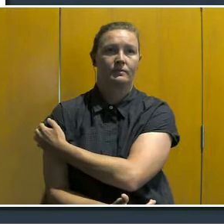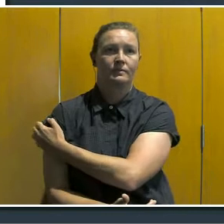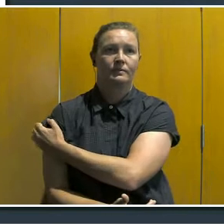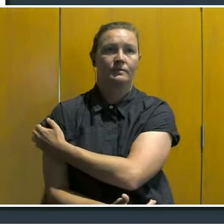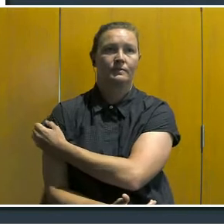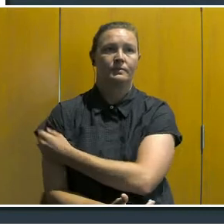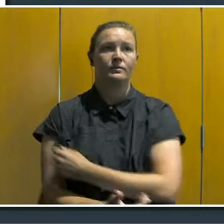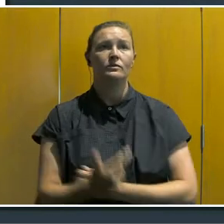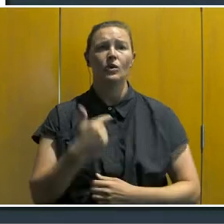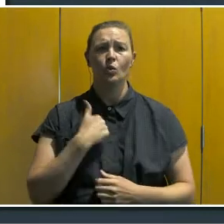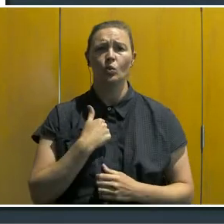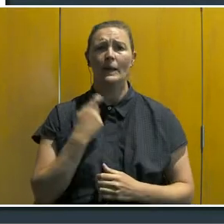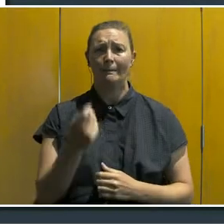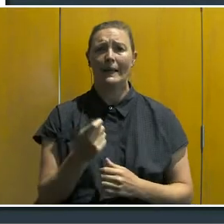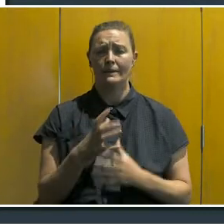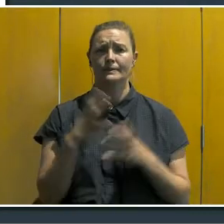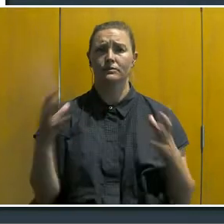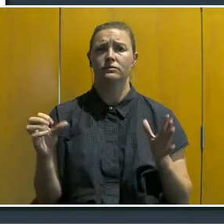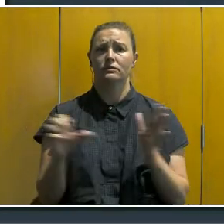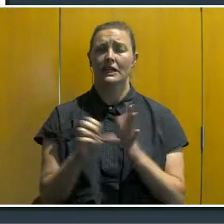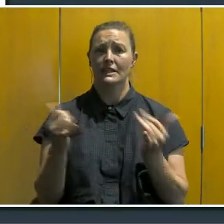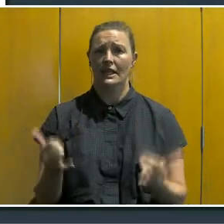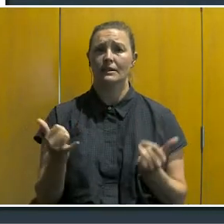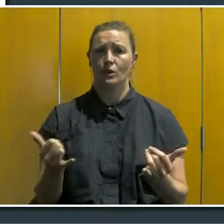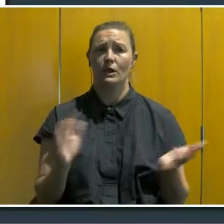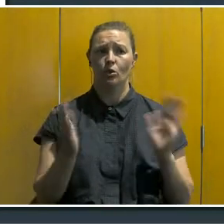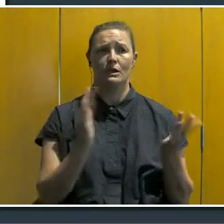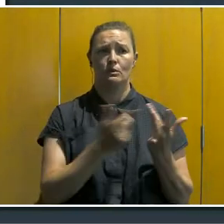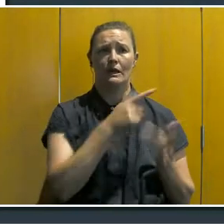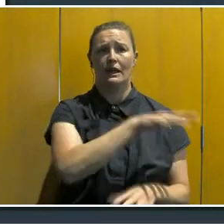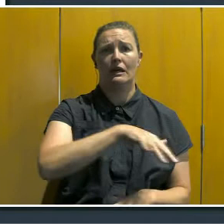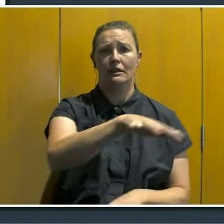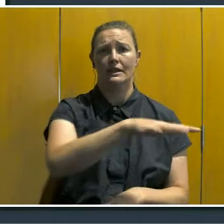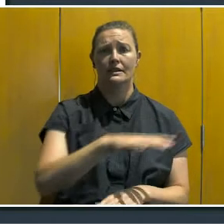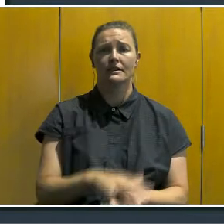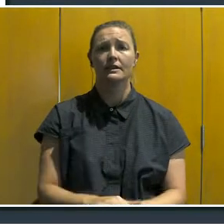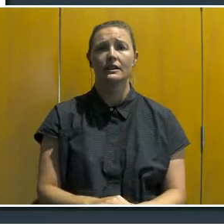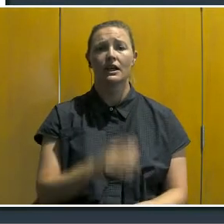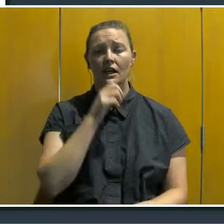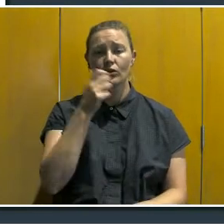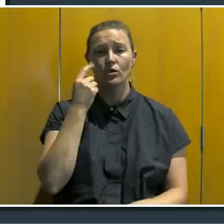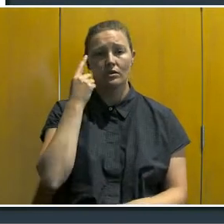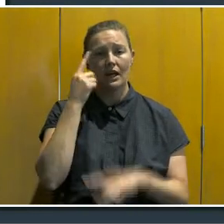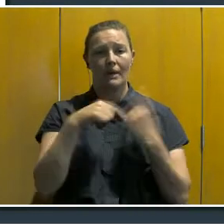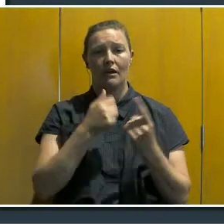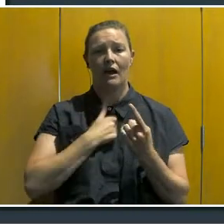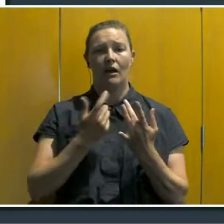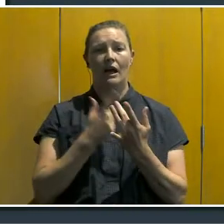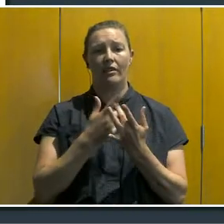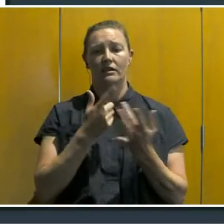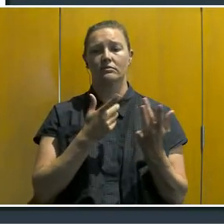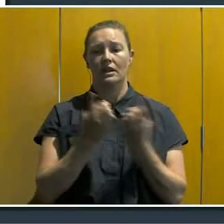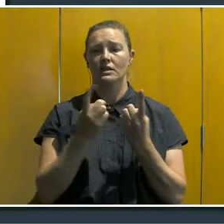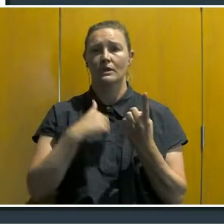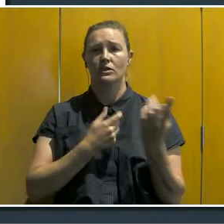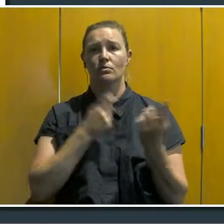We pay a disproportionate amount of rates now, and when you look at overheads and other things, you actually challenge